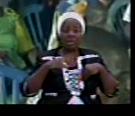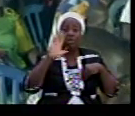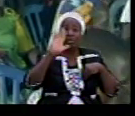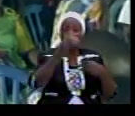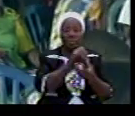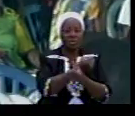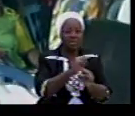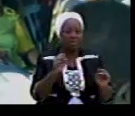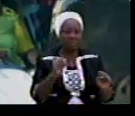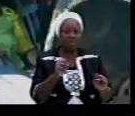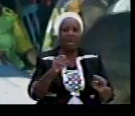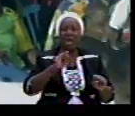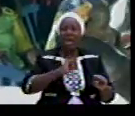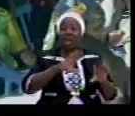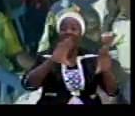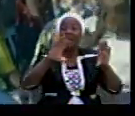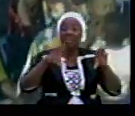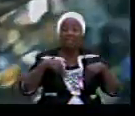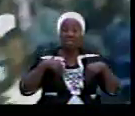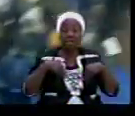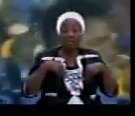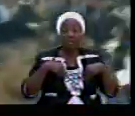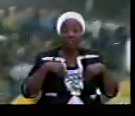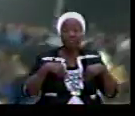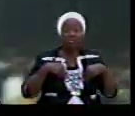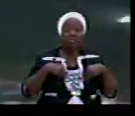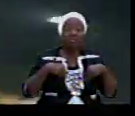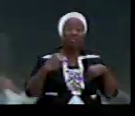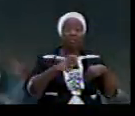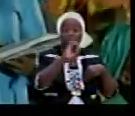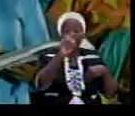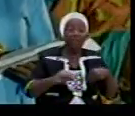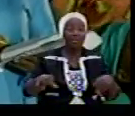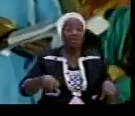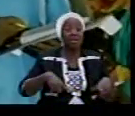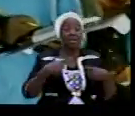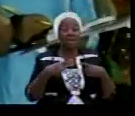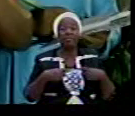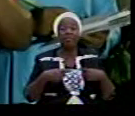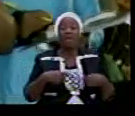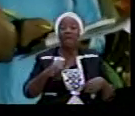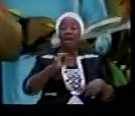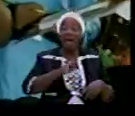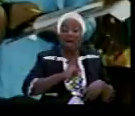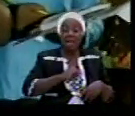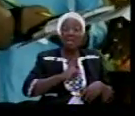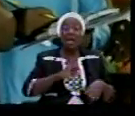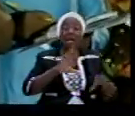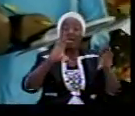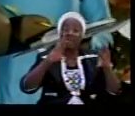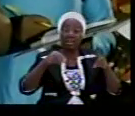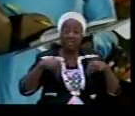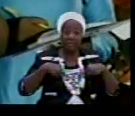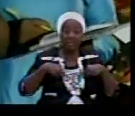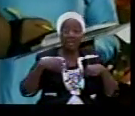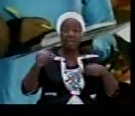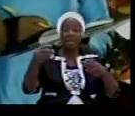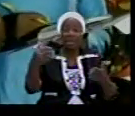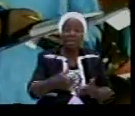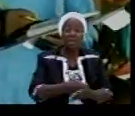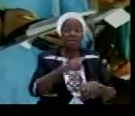salvation. I accept eternal life. I accept the new life